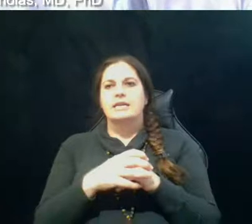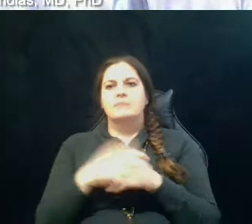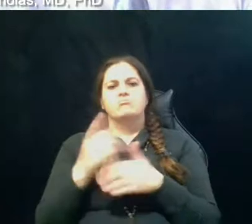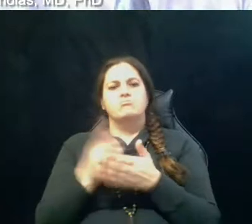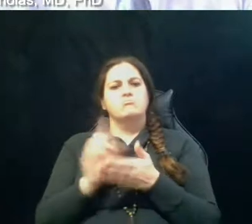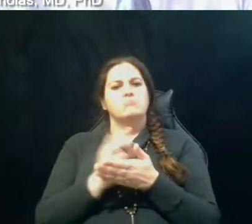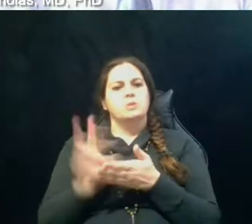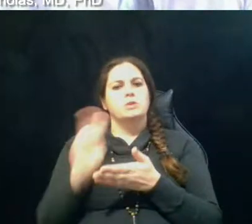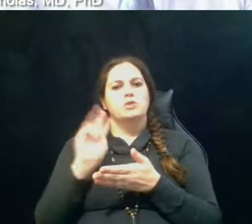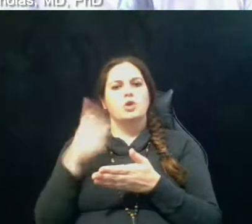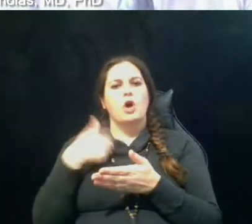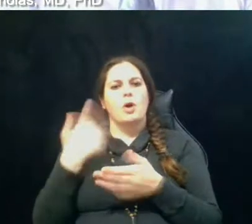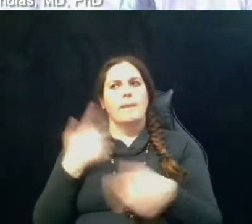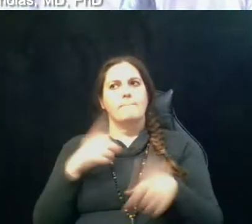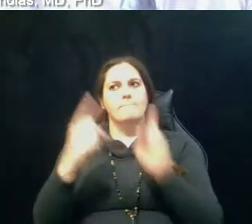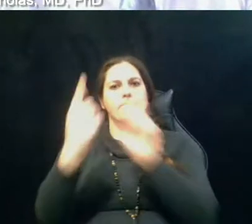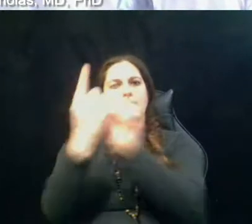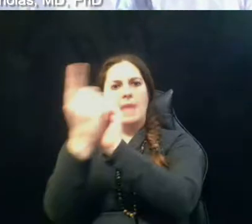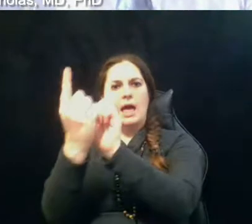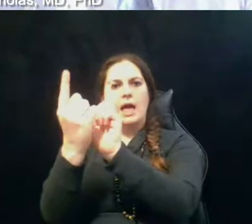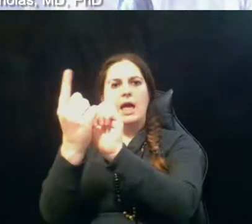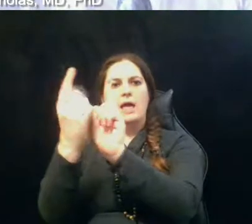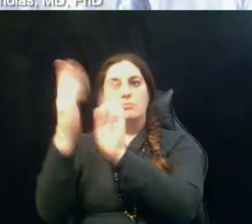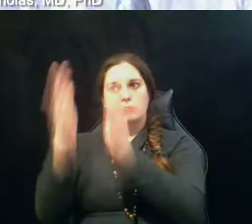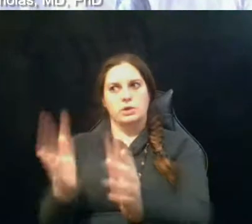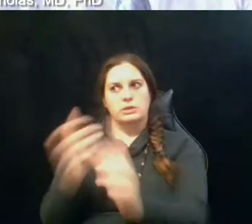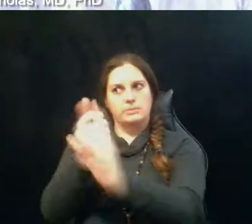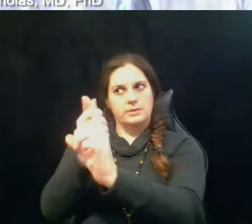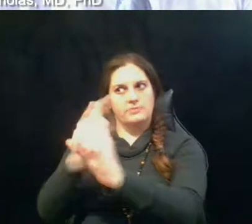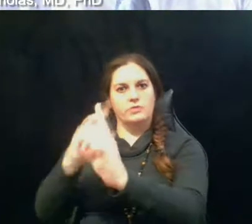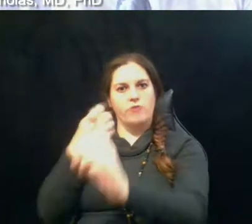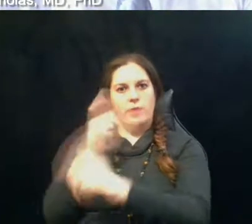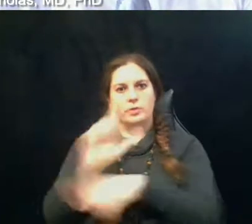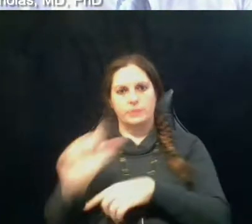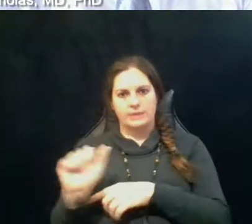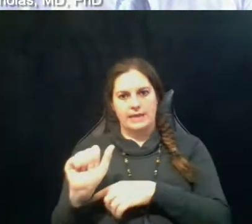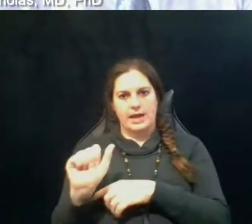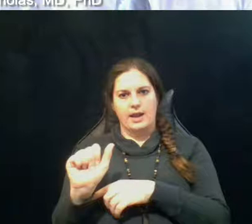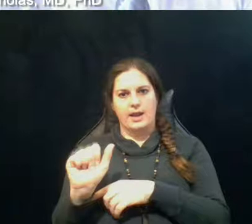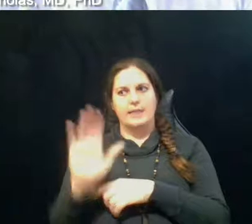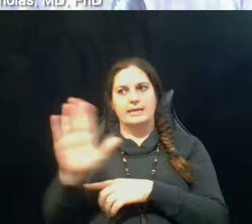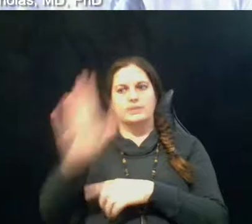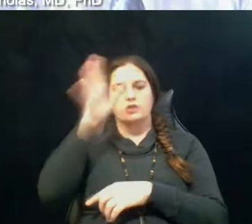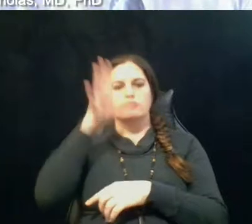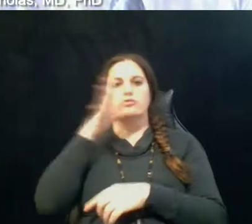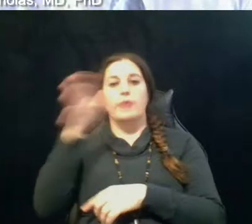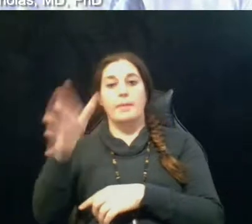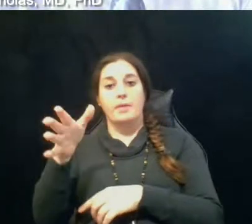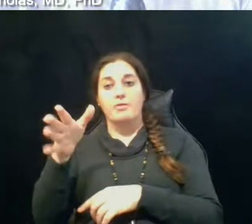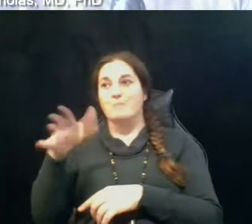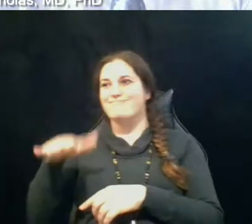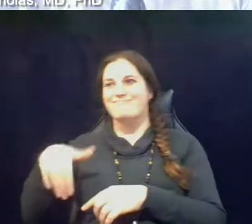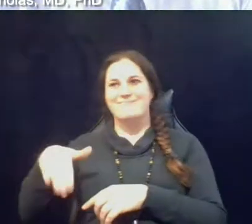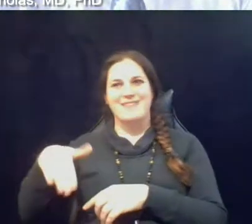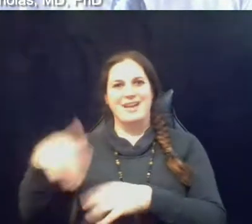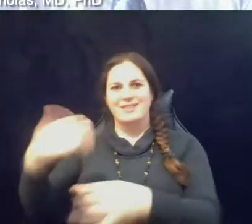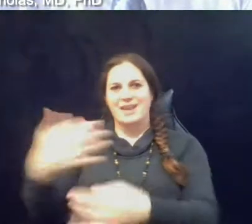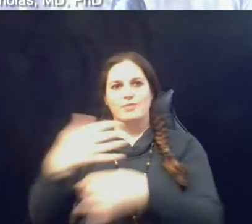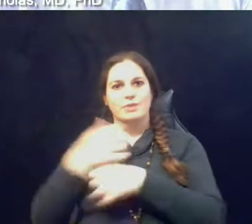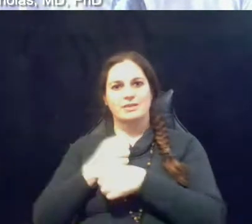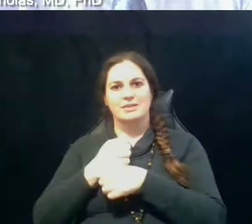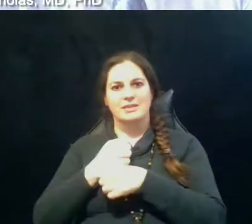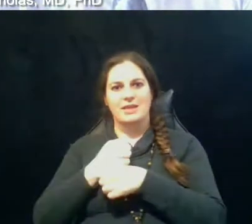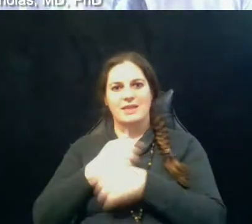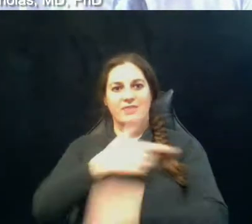a person that was from Louisiana, and his grandmother, who was 90, had not yet gotten her vaccine. And she was in North